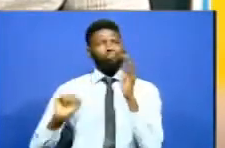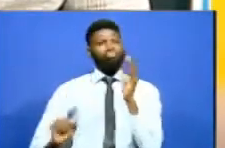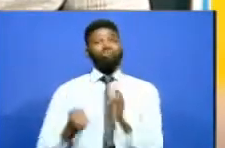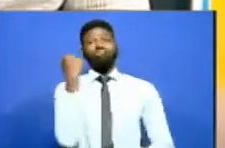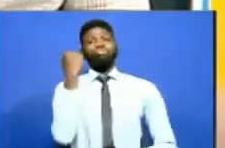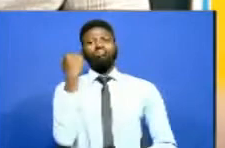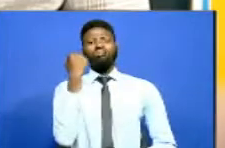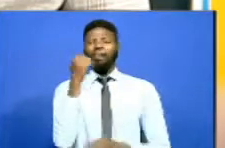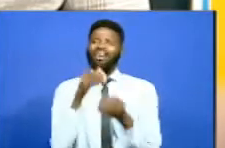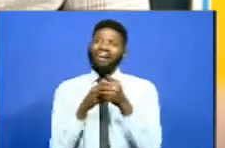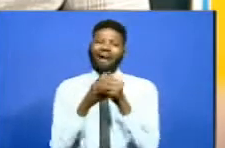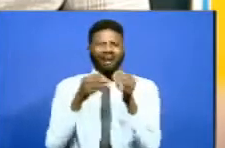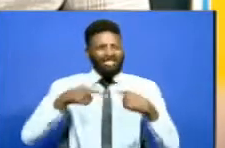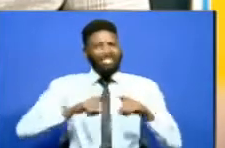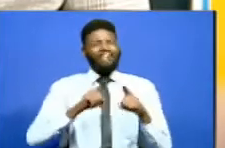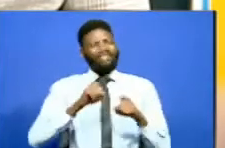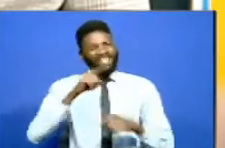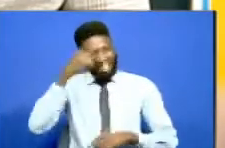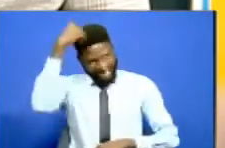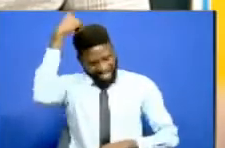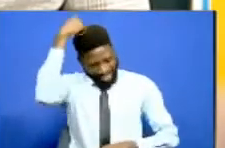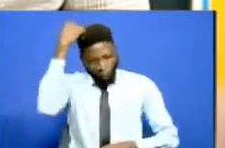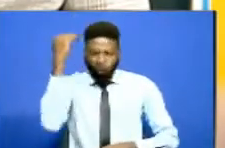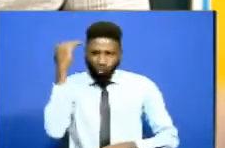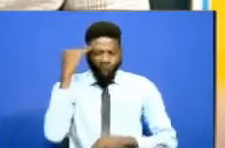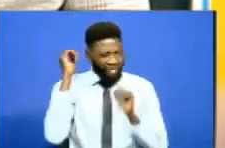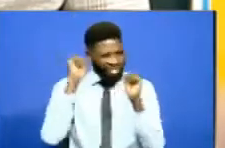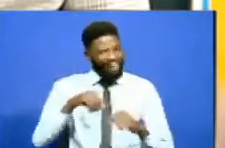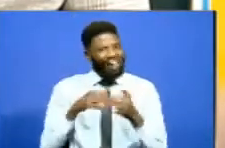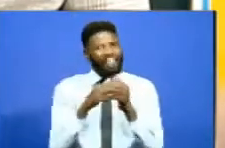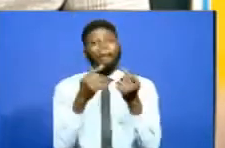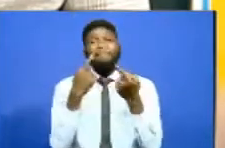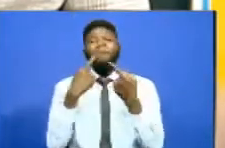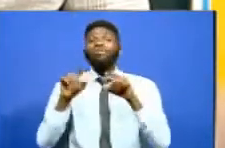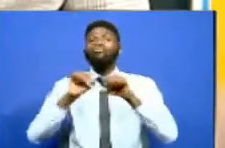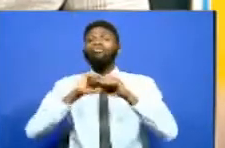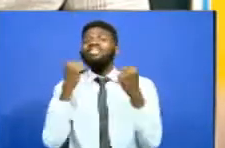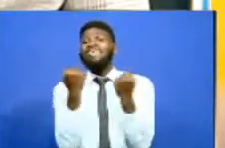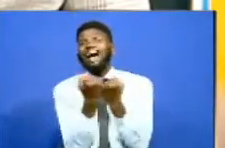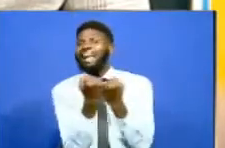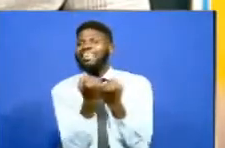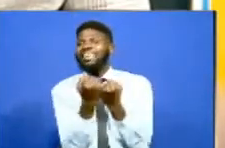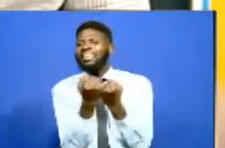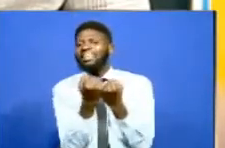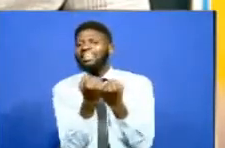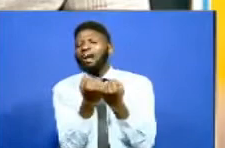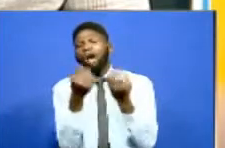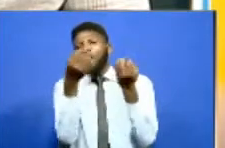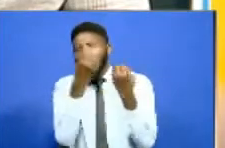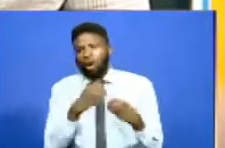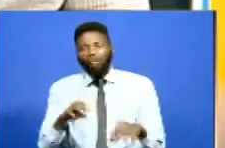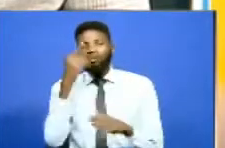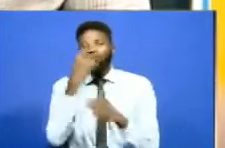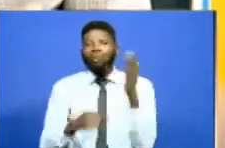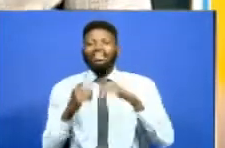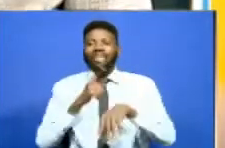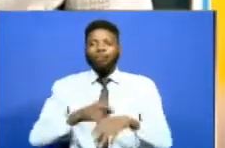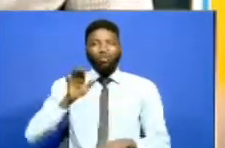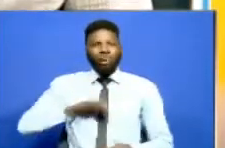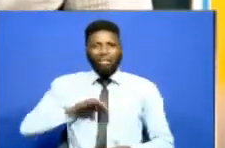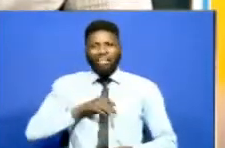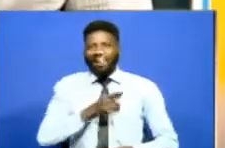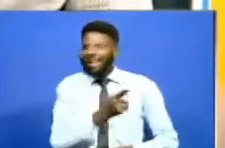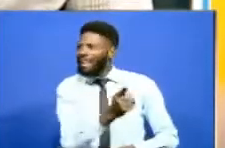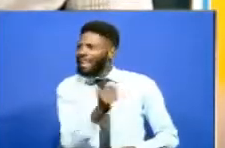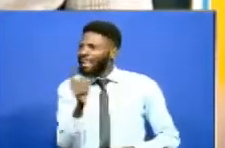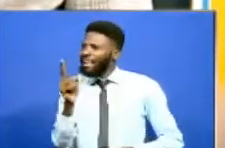know they have something to offer. I mean, what does society lose by just blocking those women in their thousands out? A